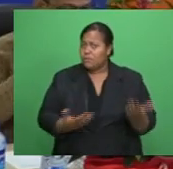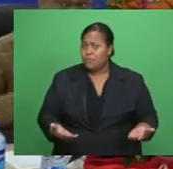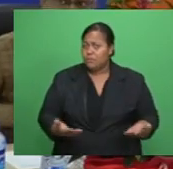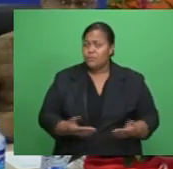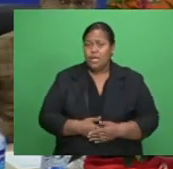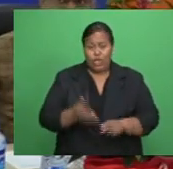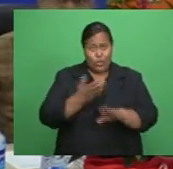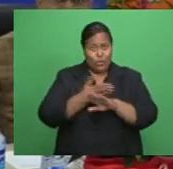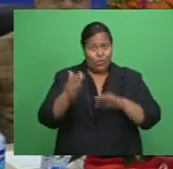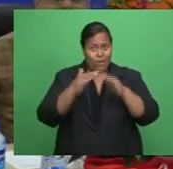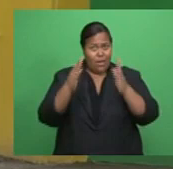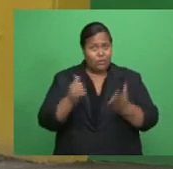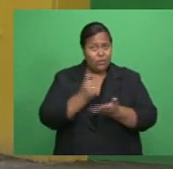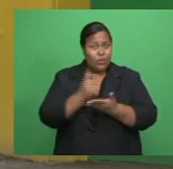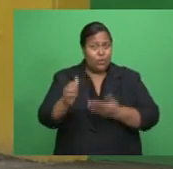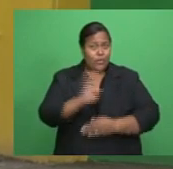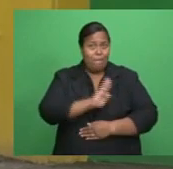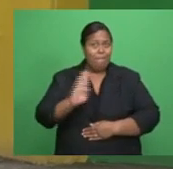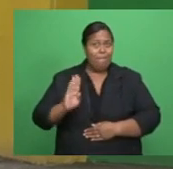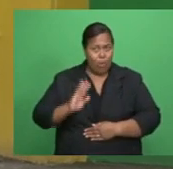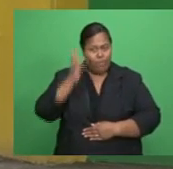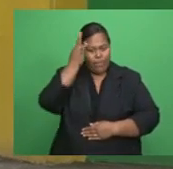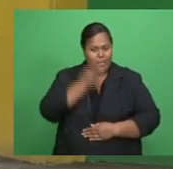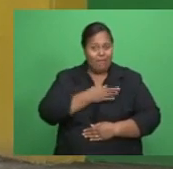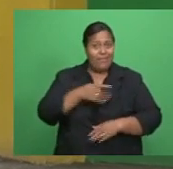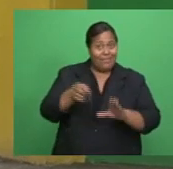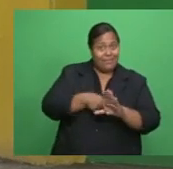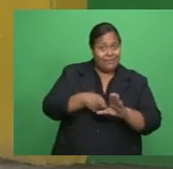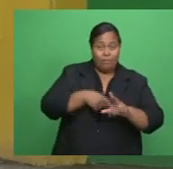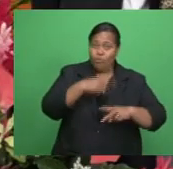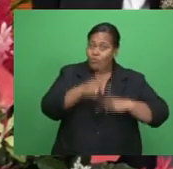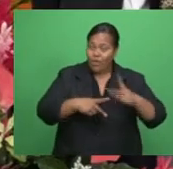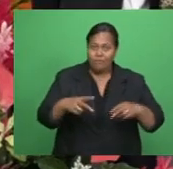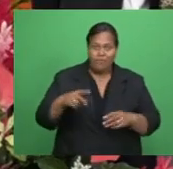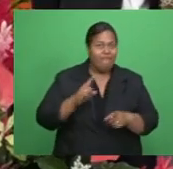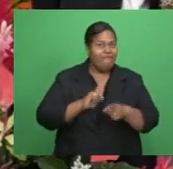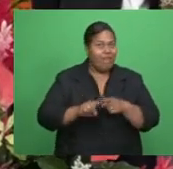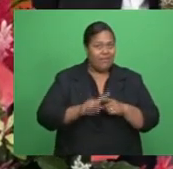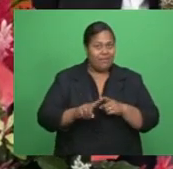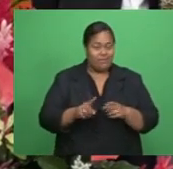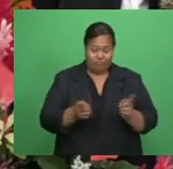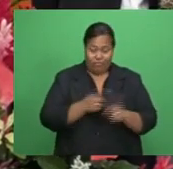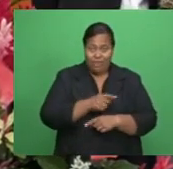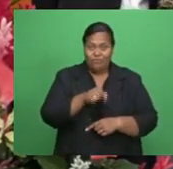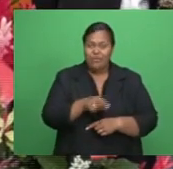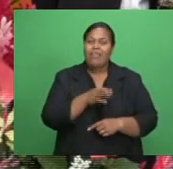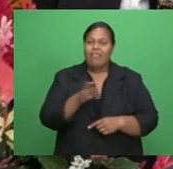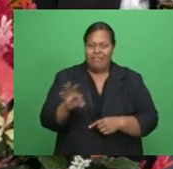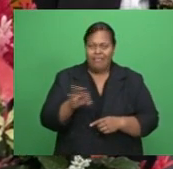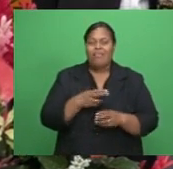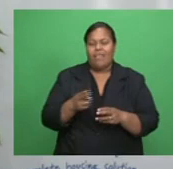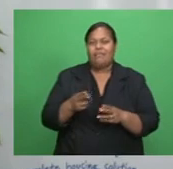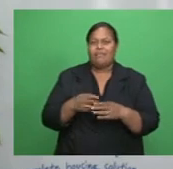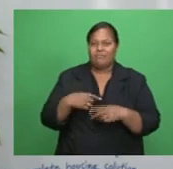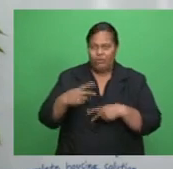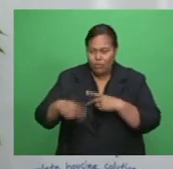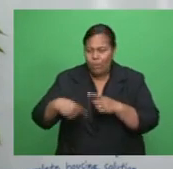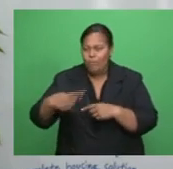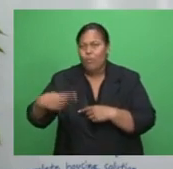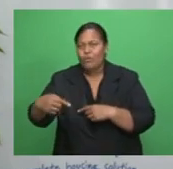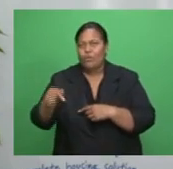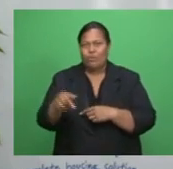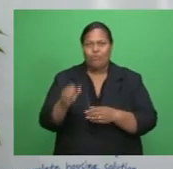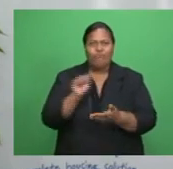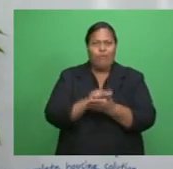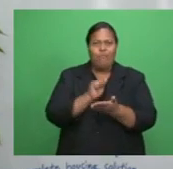Board believes improving internal processes and operations will make them more transparent, effective and efficient. We are looking at a